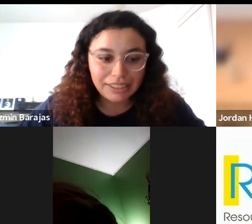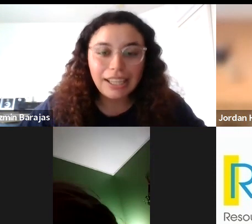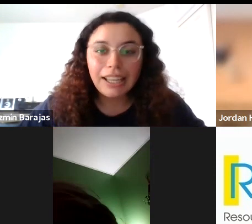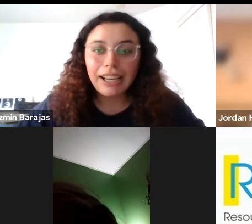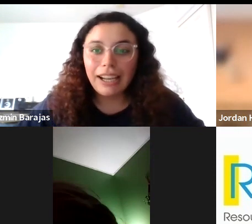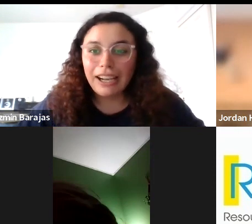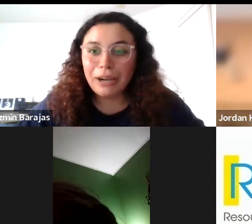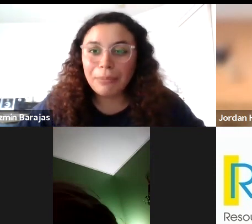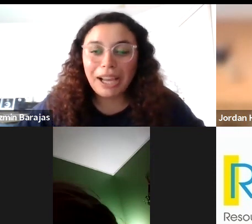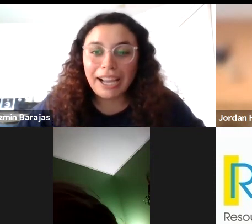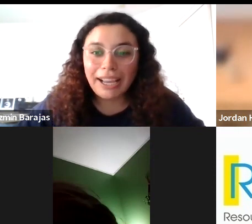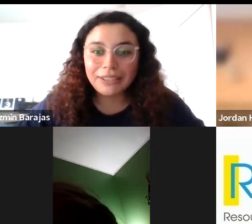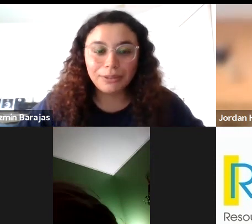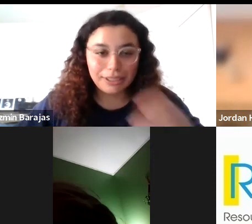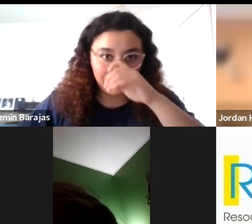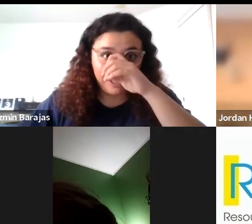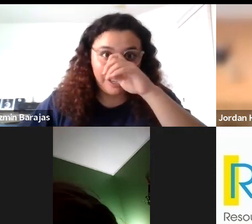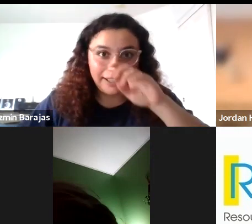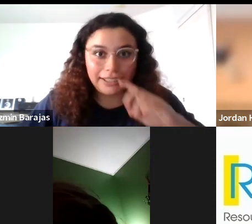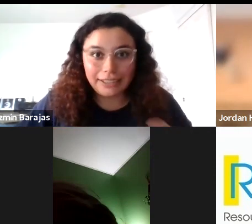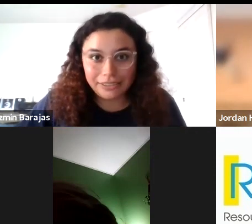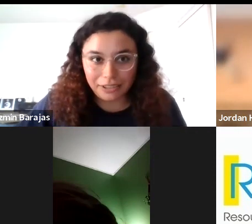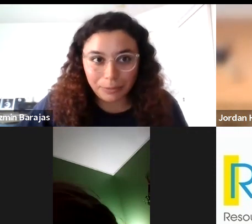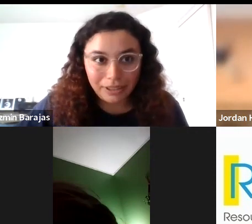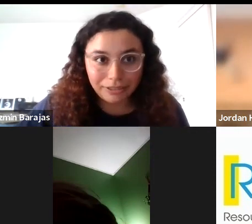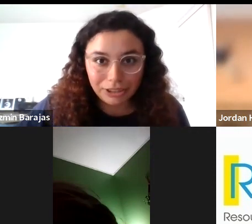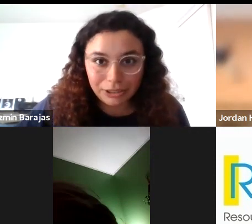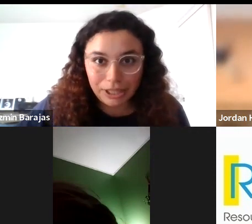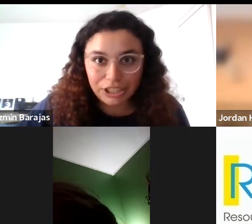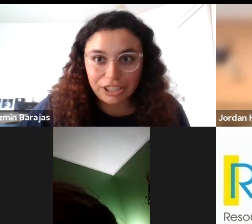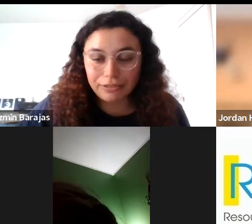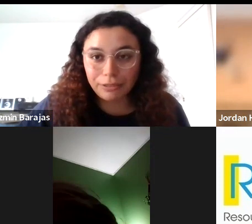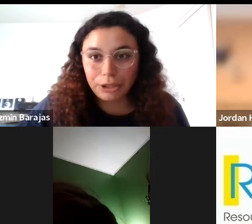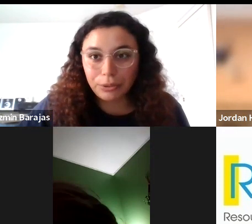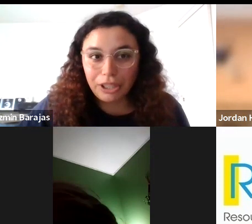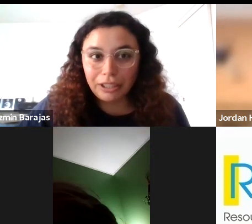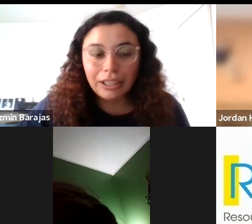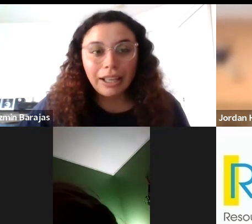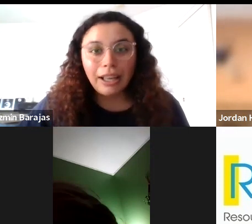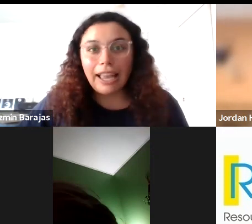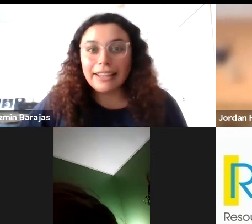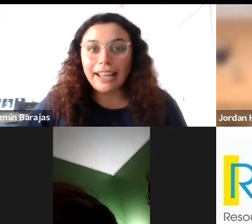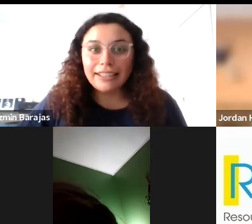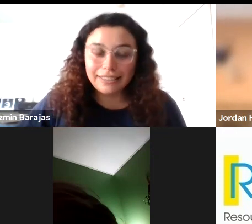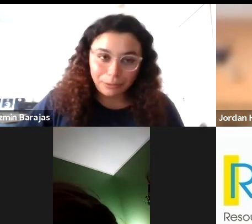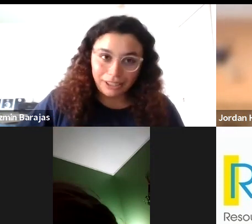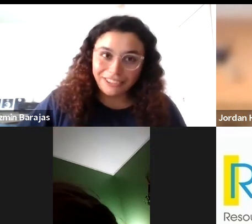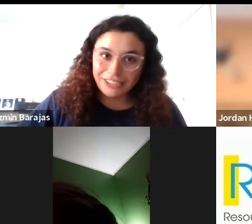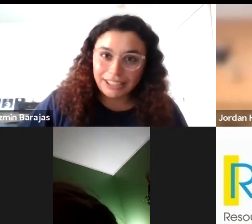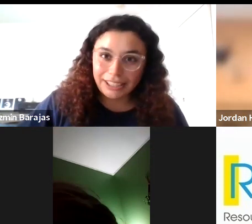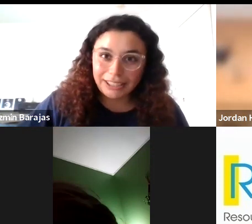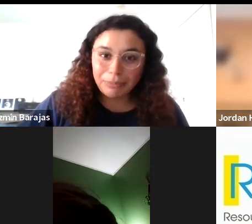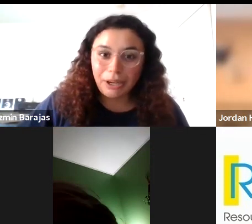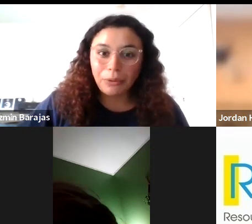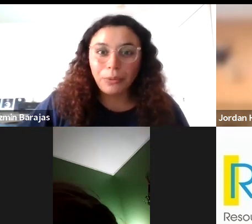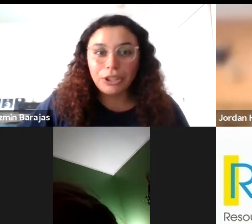second person. But I told Kiara that I could get us started with our first question for you all. And that is that we'd love